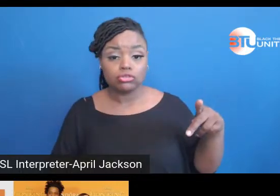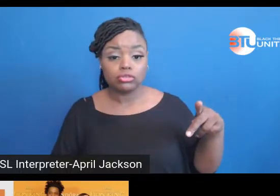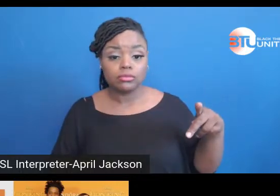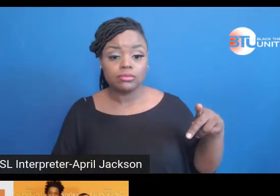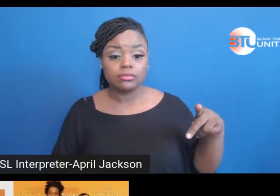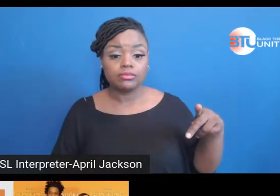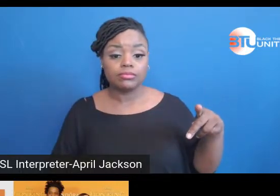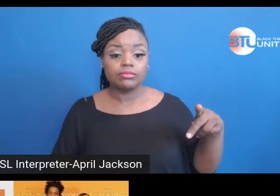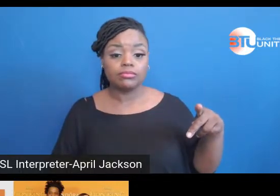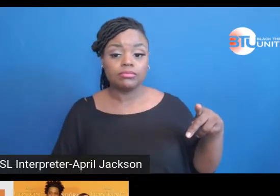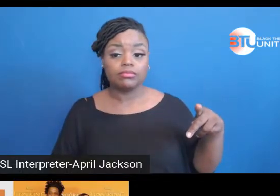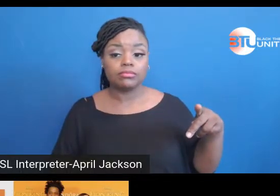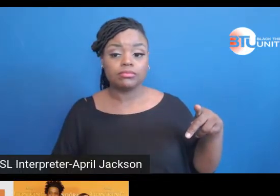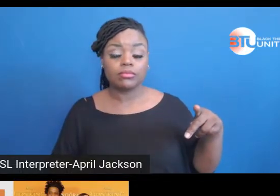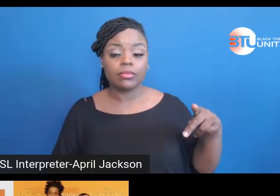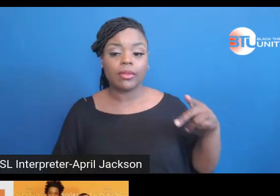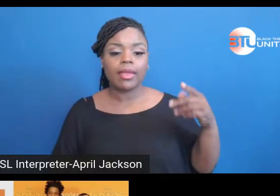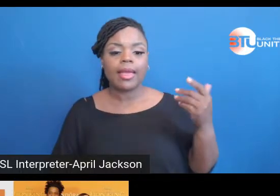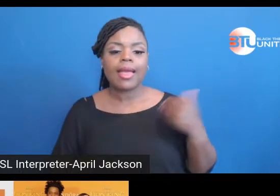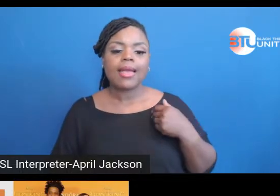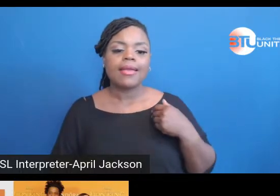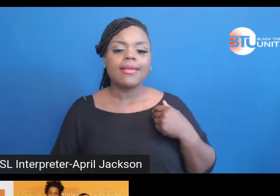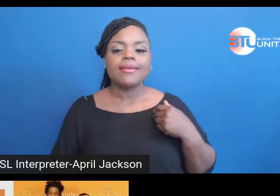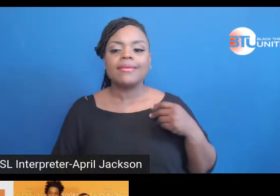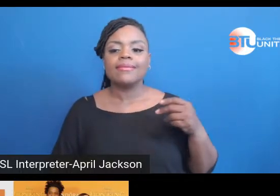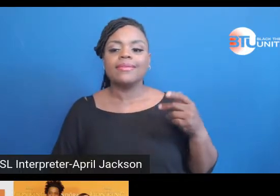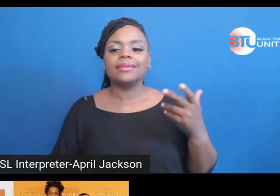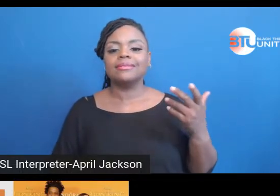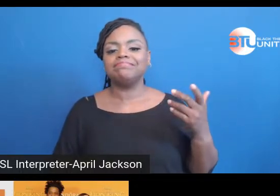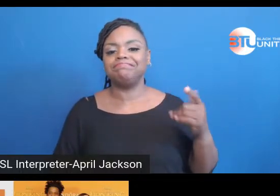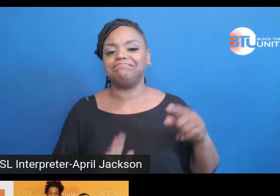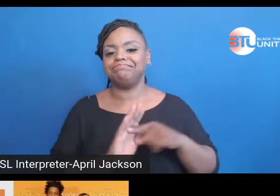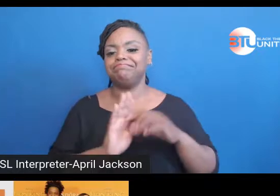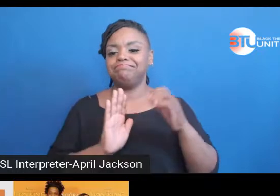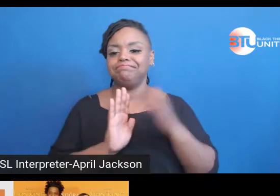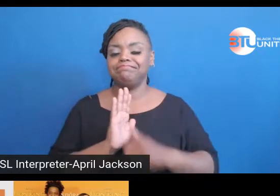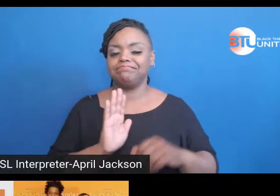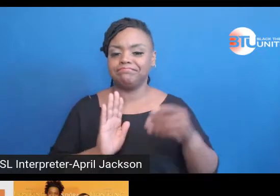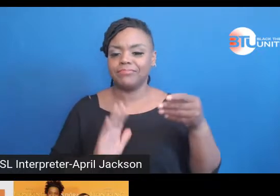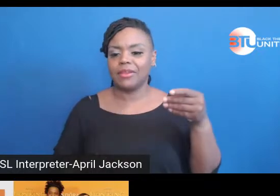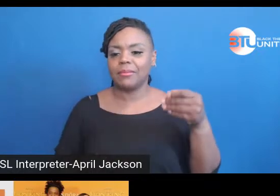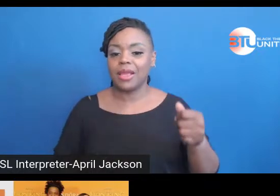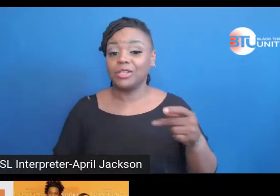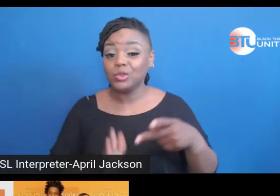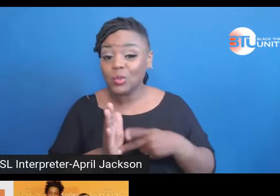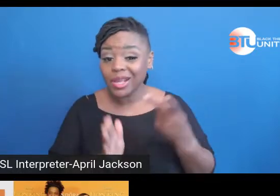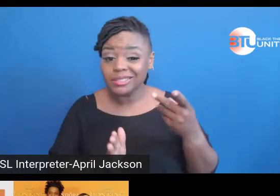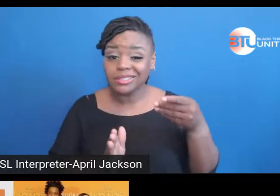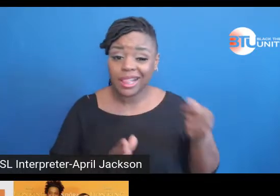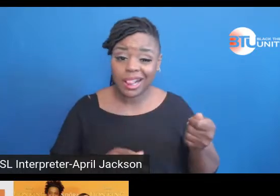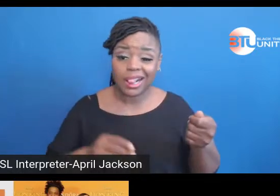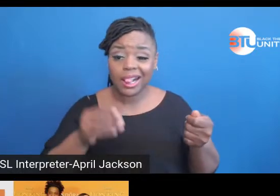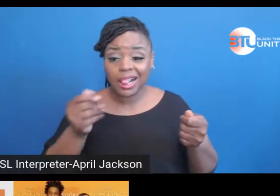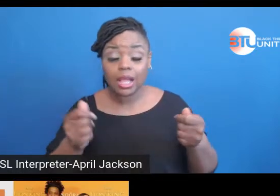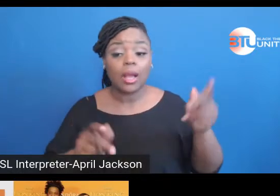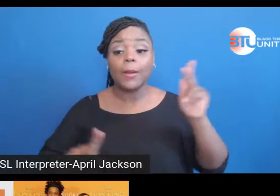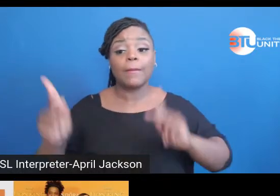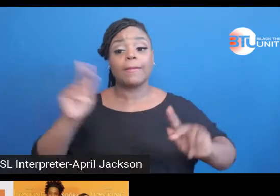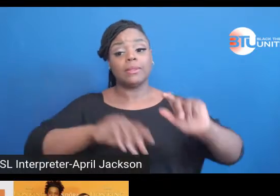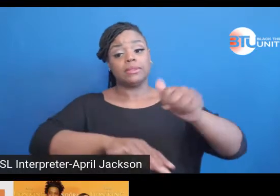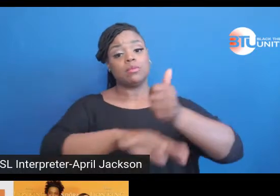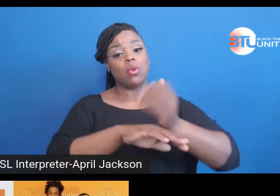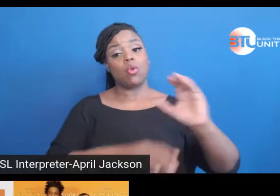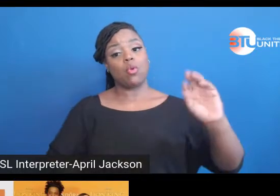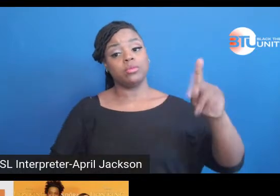there are tax disadvantages. And again, with a corporation, the reason why people do them, one, they give you an ability